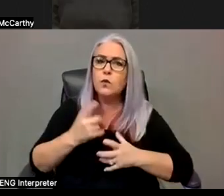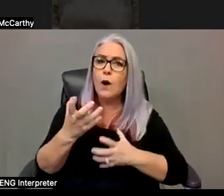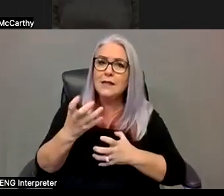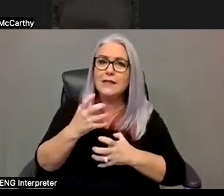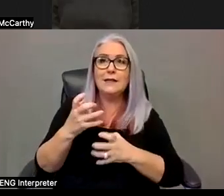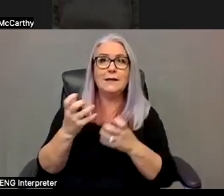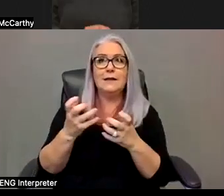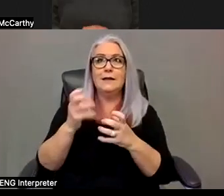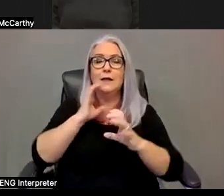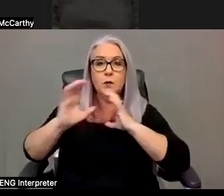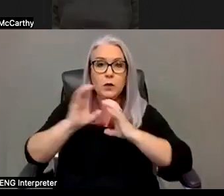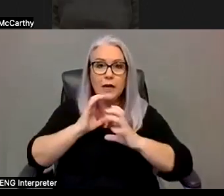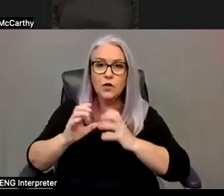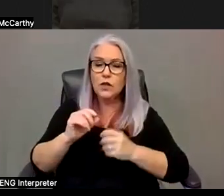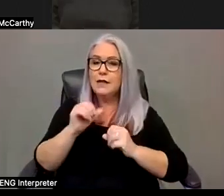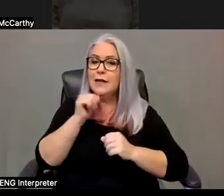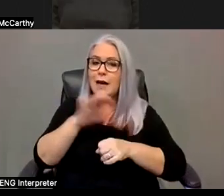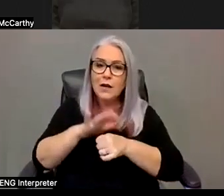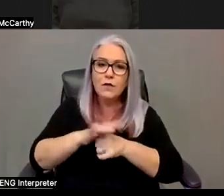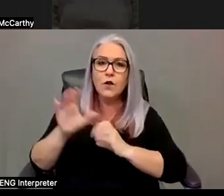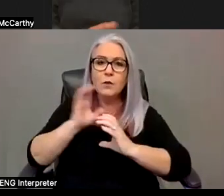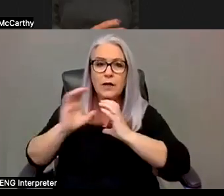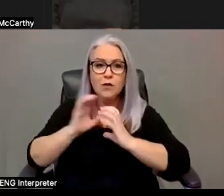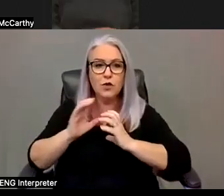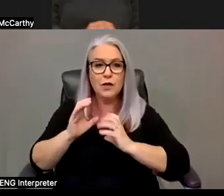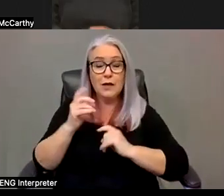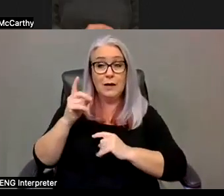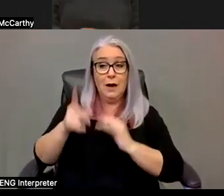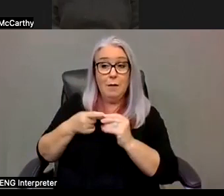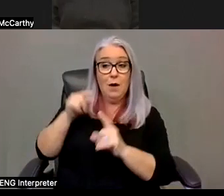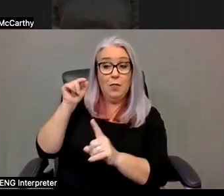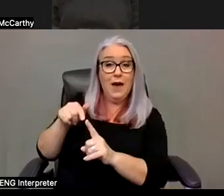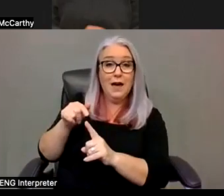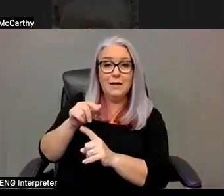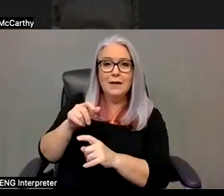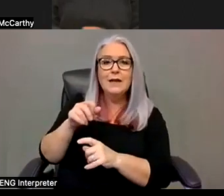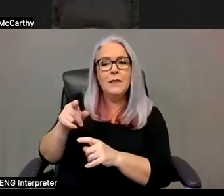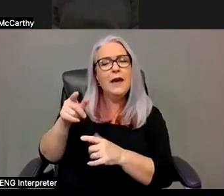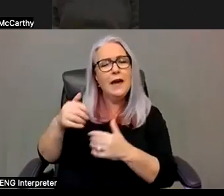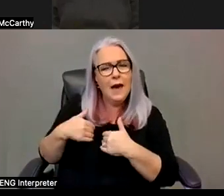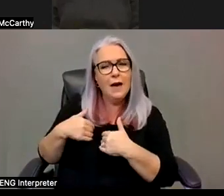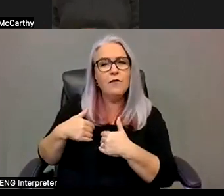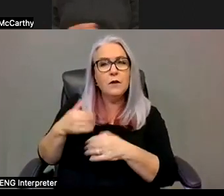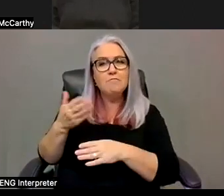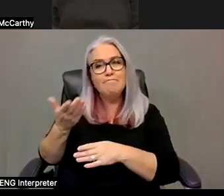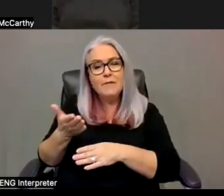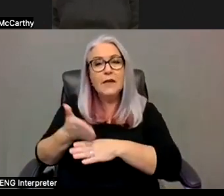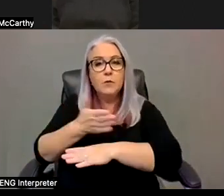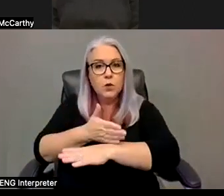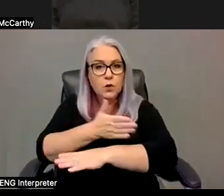and the lack of notification about an issue as important as that, they have taken some steps in order to improve